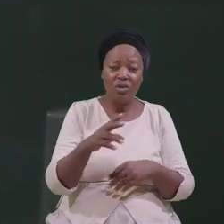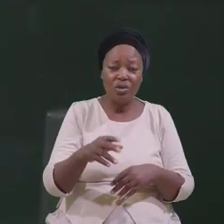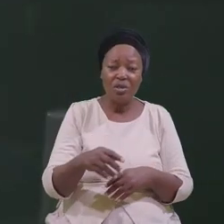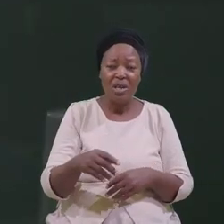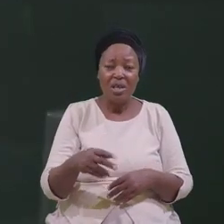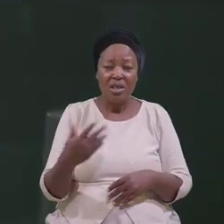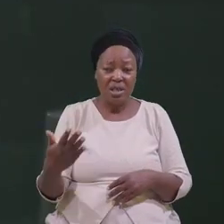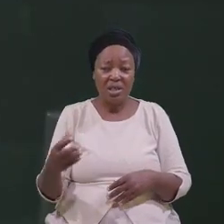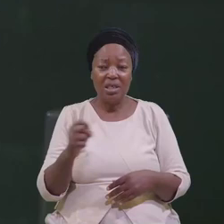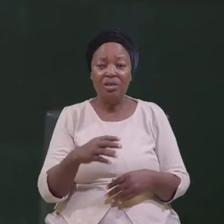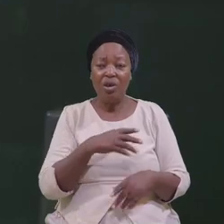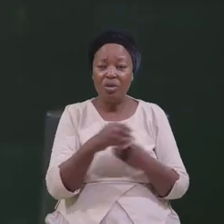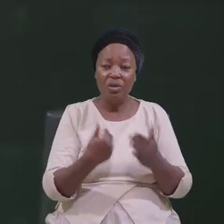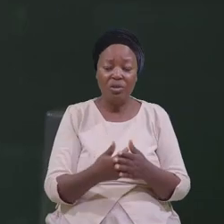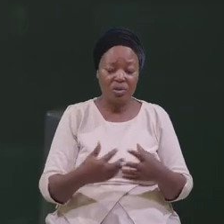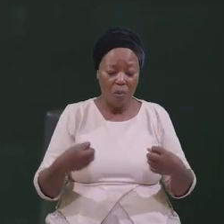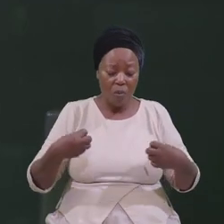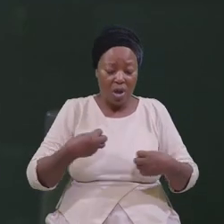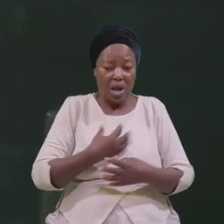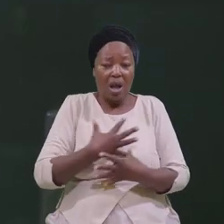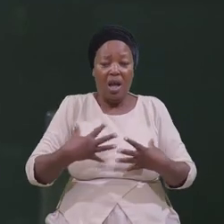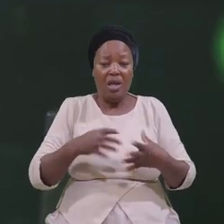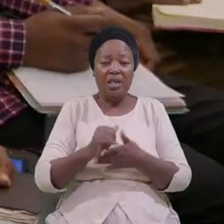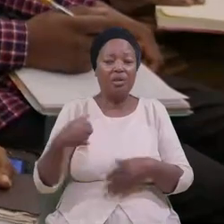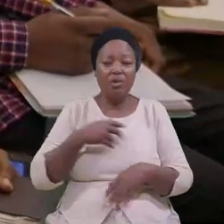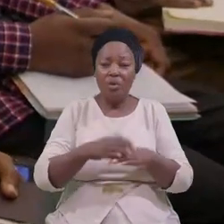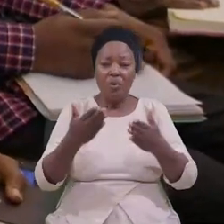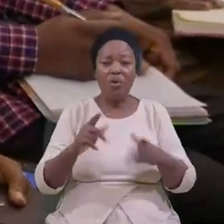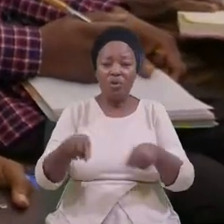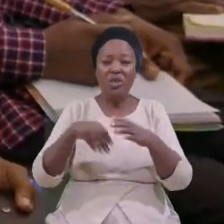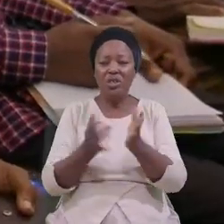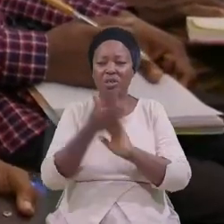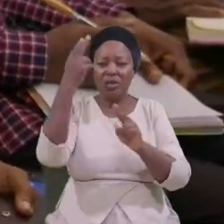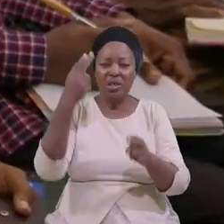unwarranted swellings, go in Jesus' name.